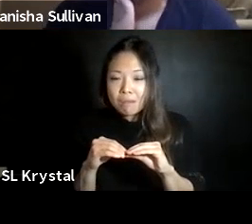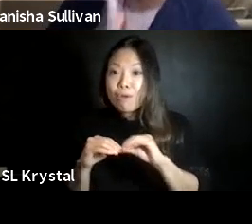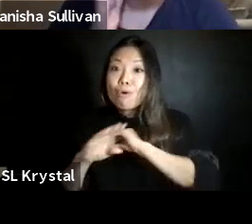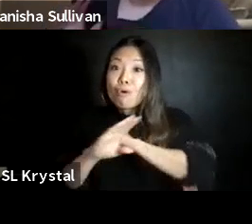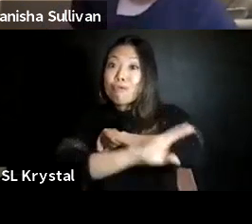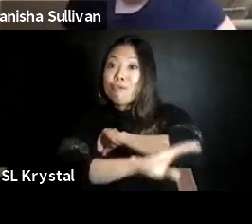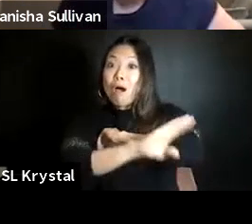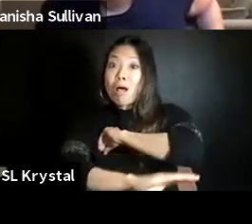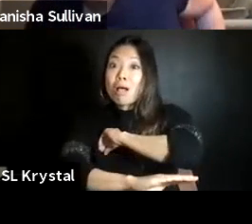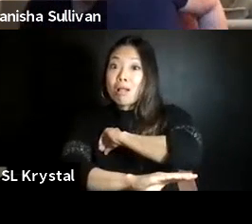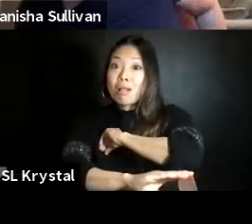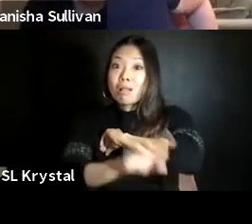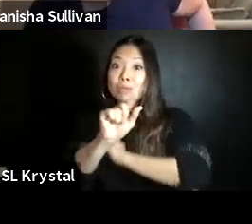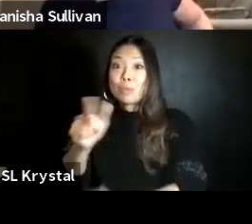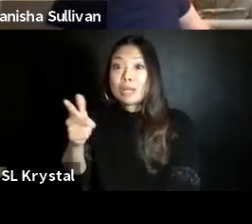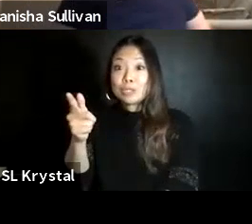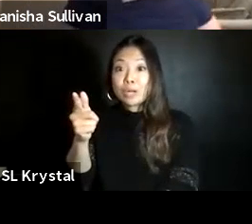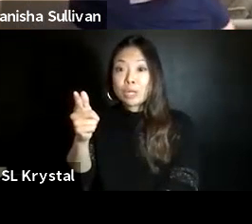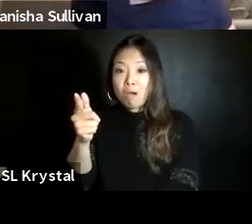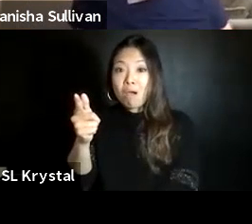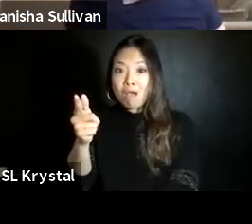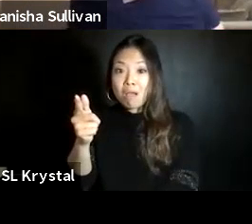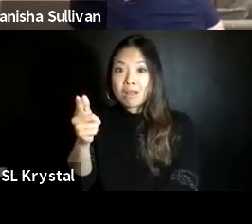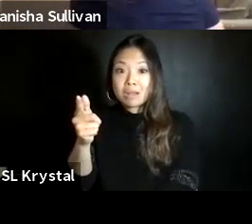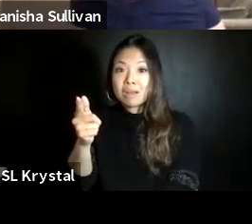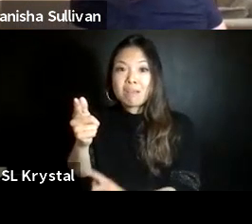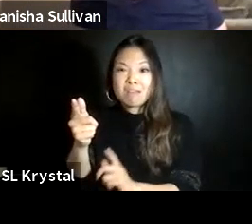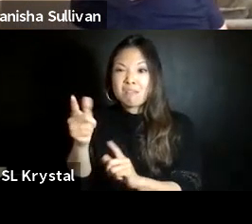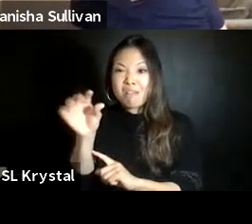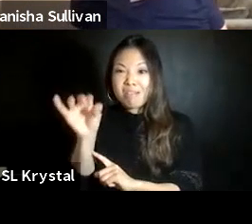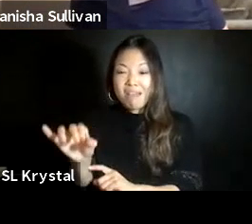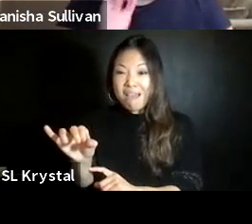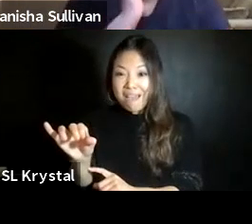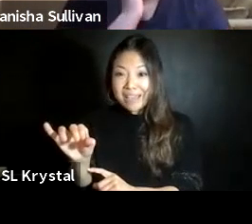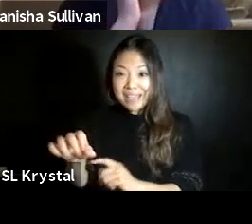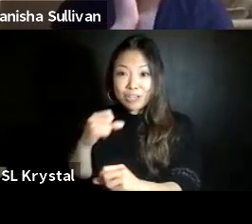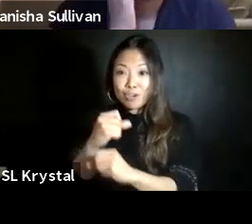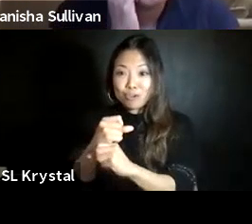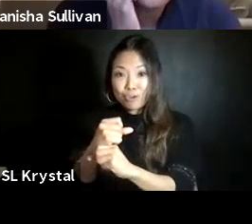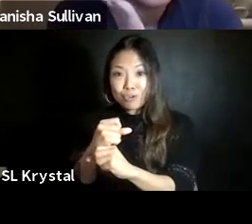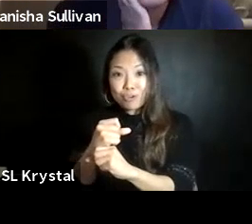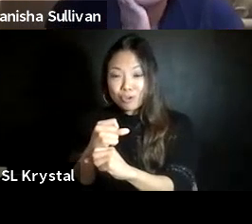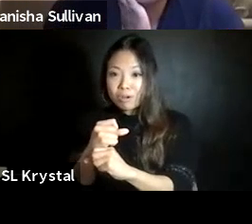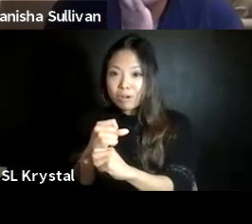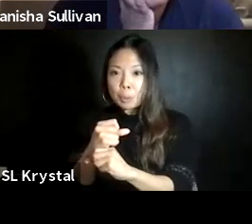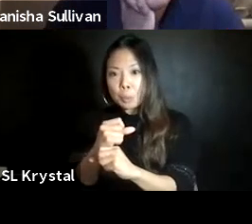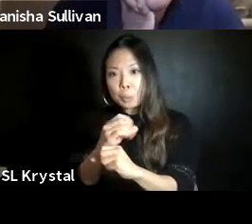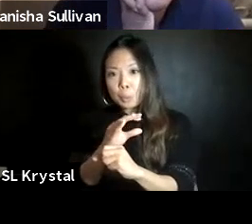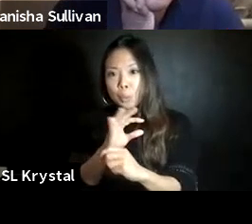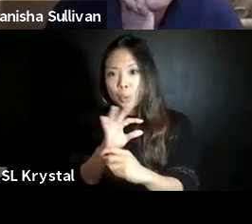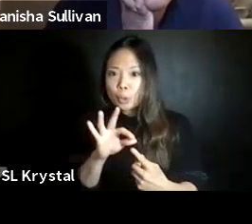2021, which is very, very, very, I think, distinct from